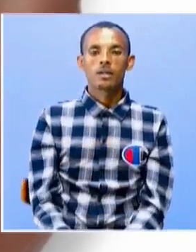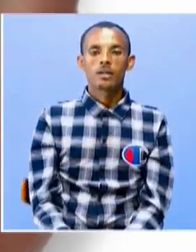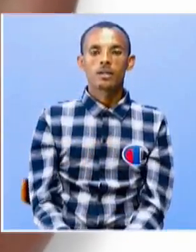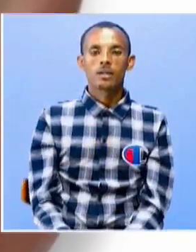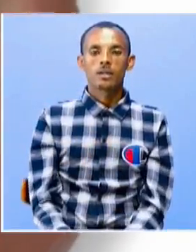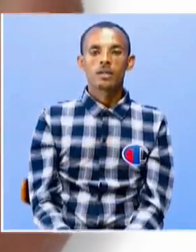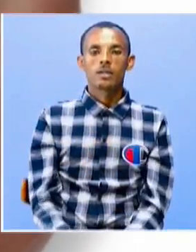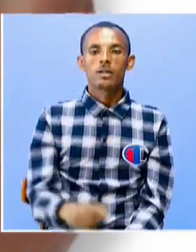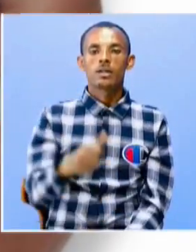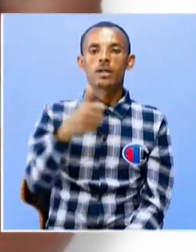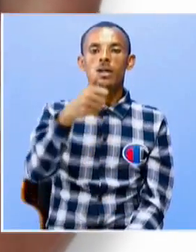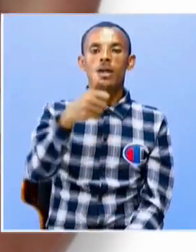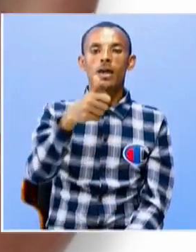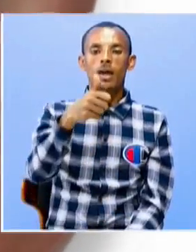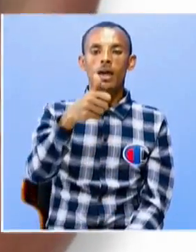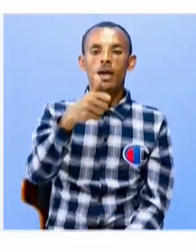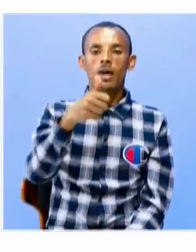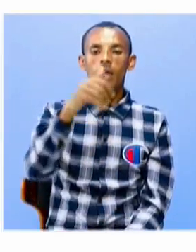ADC.